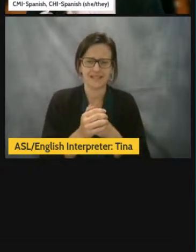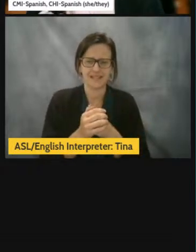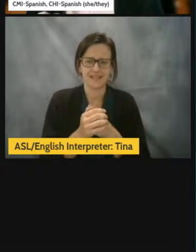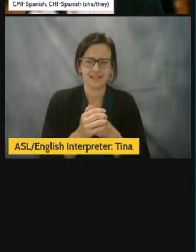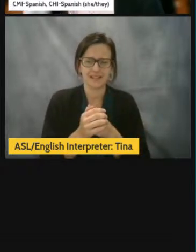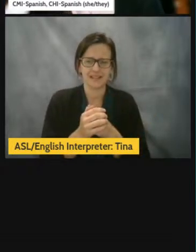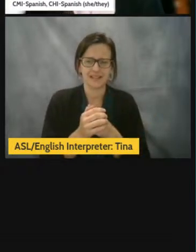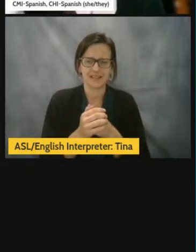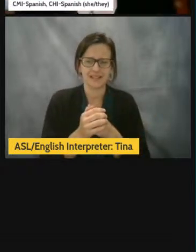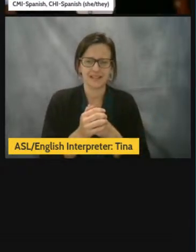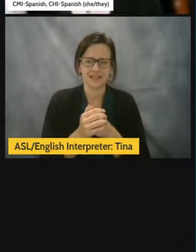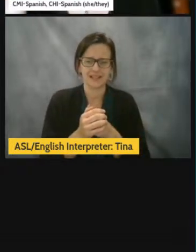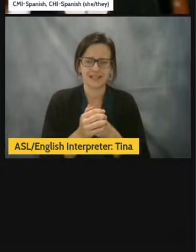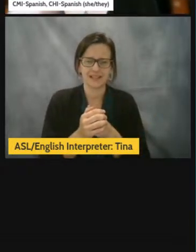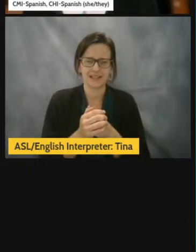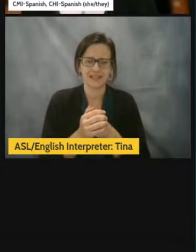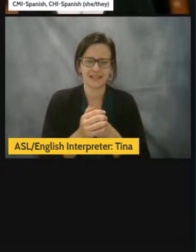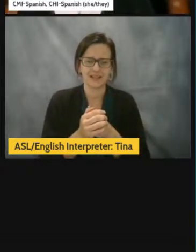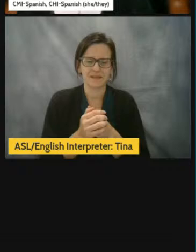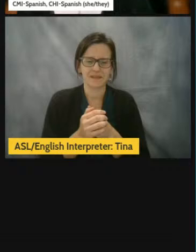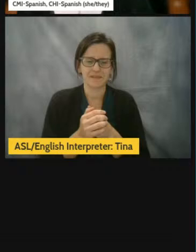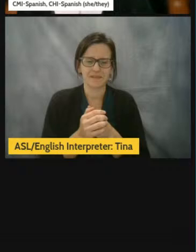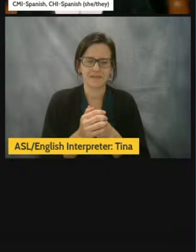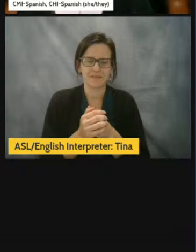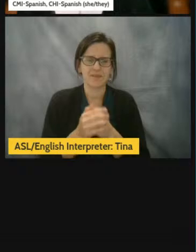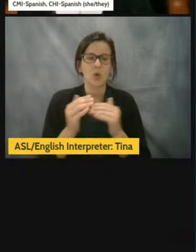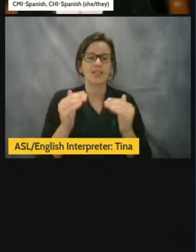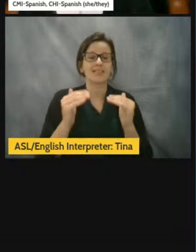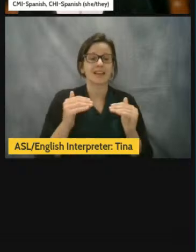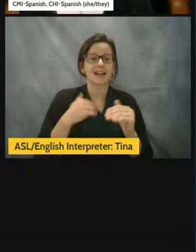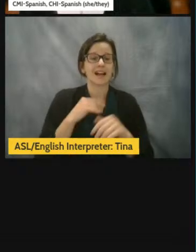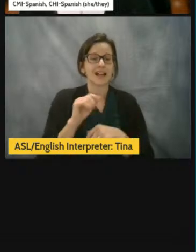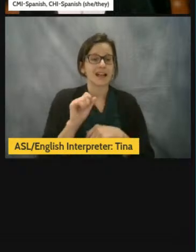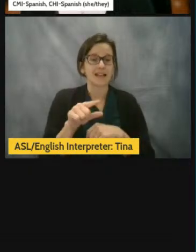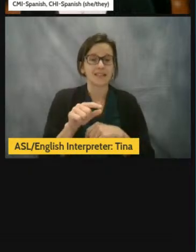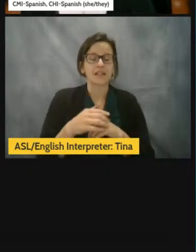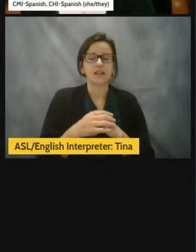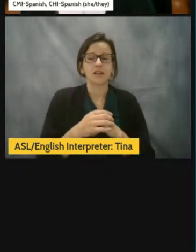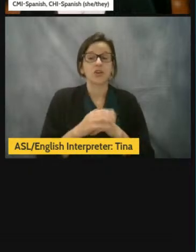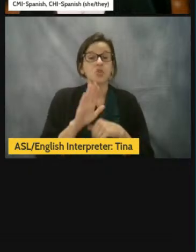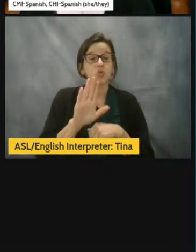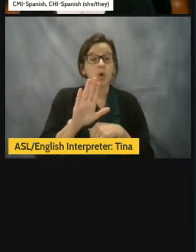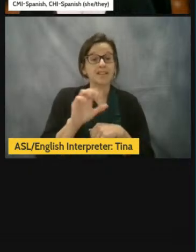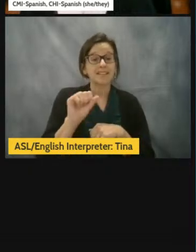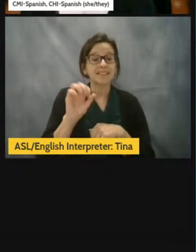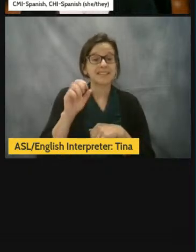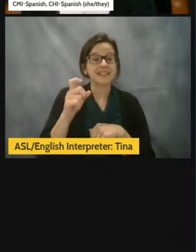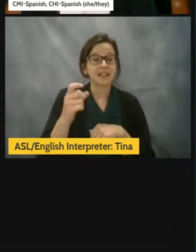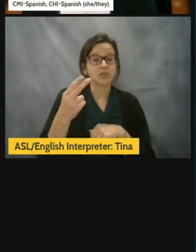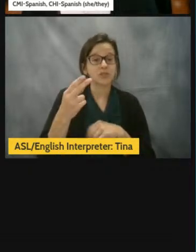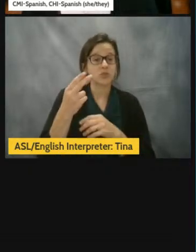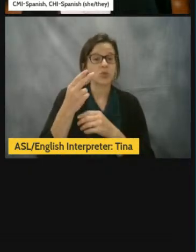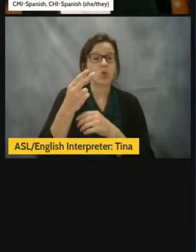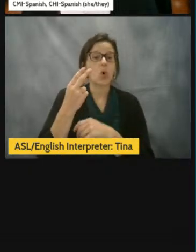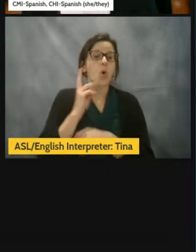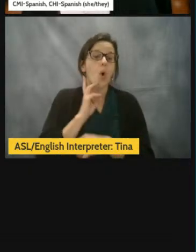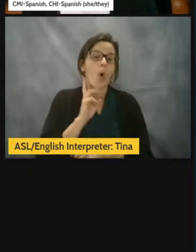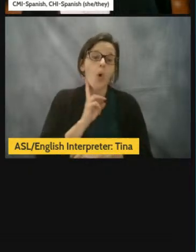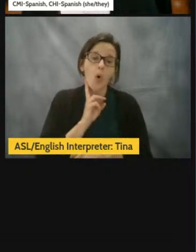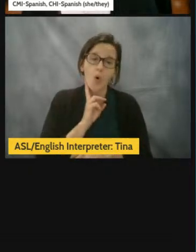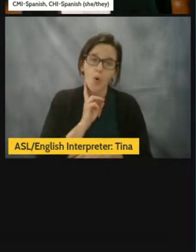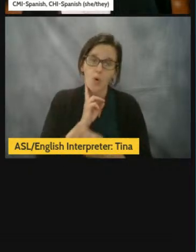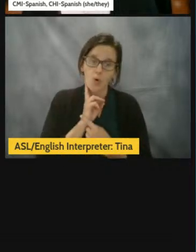There it is. Okay. So then I asked, have you had your sex hormones tested? So this includes